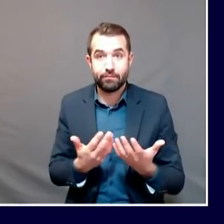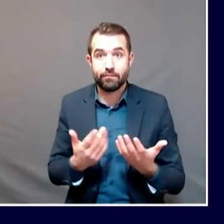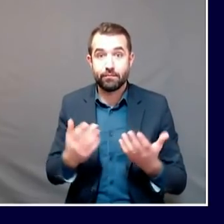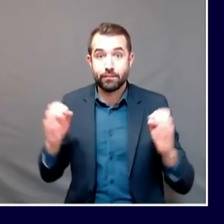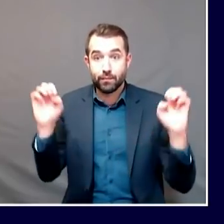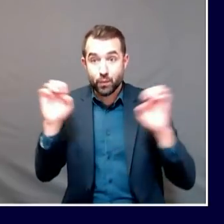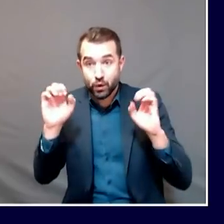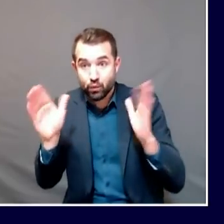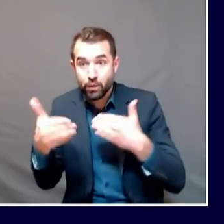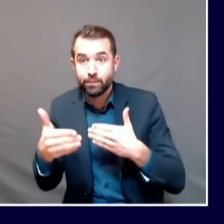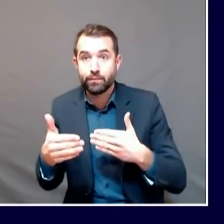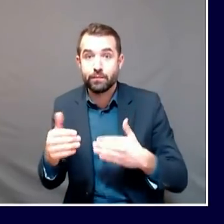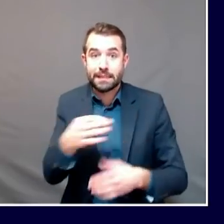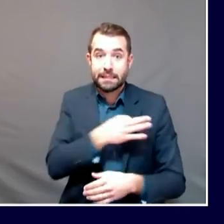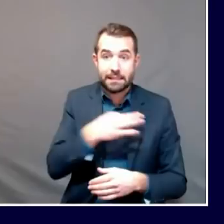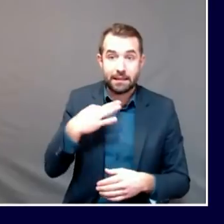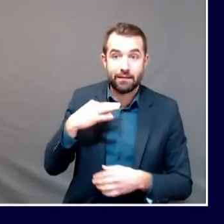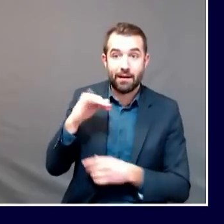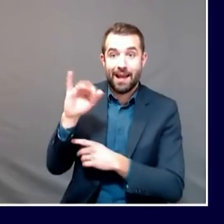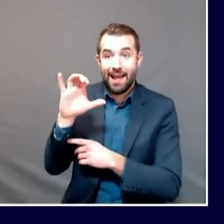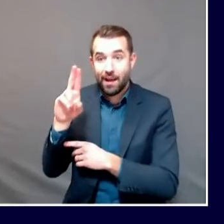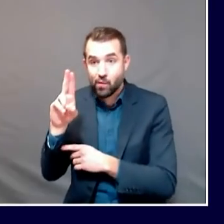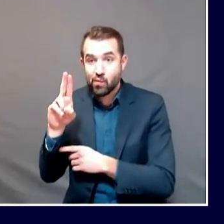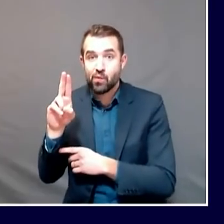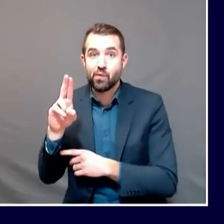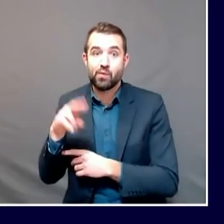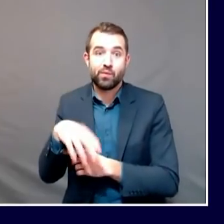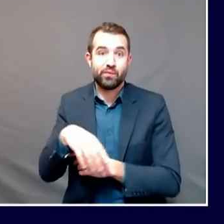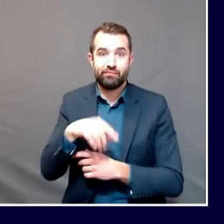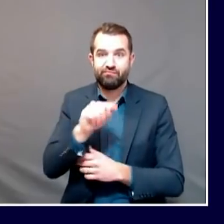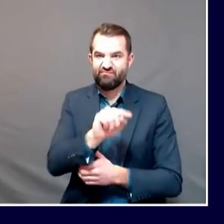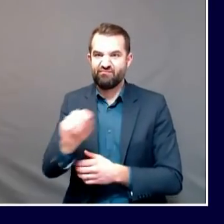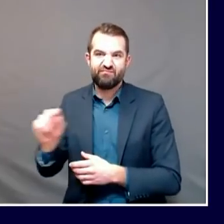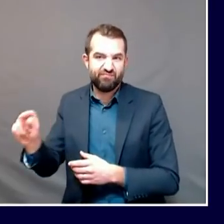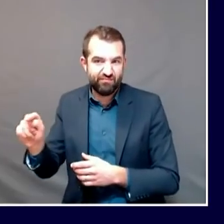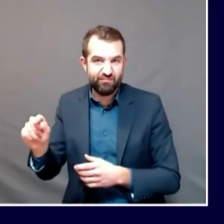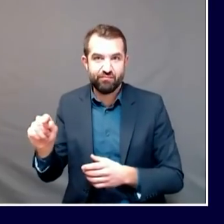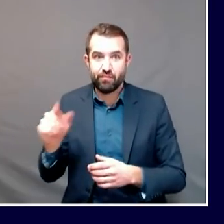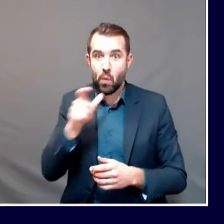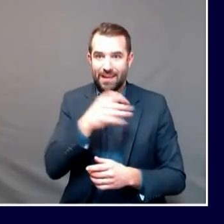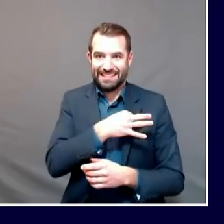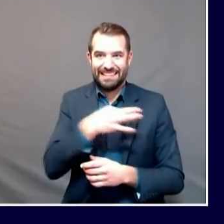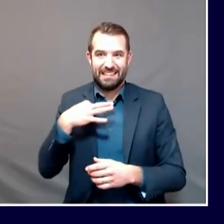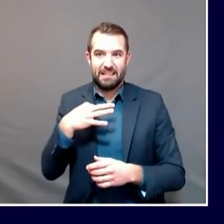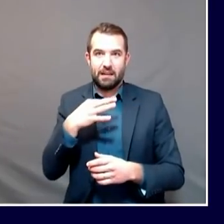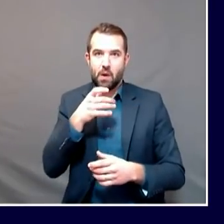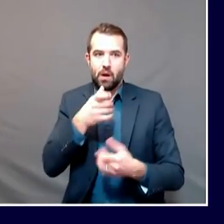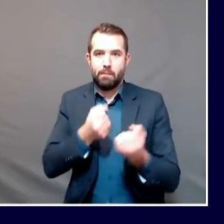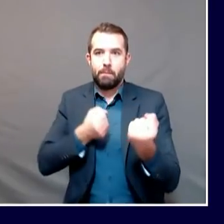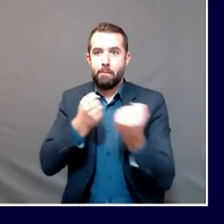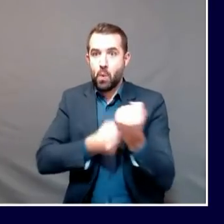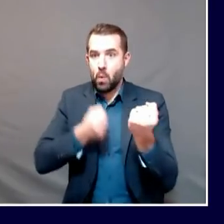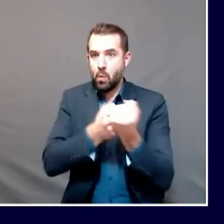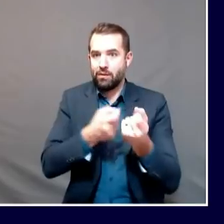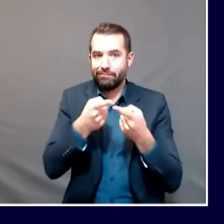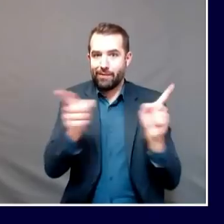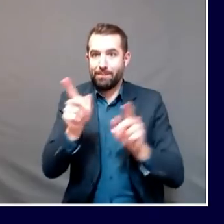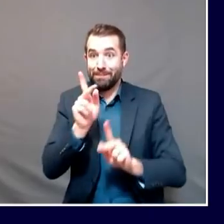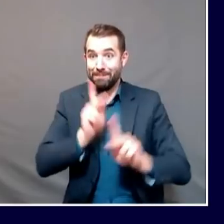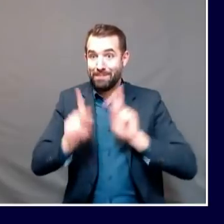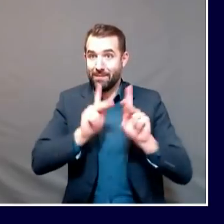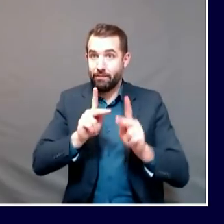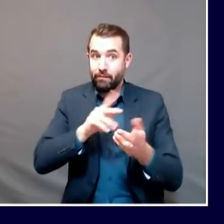staff, ICU staff, and the staff who work in and around COVID-19 units. Again, that number